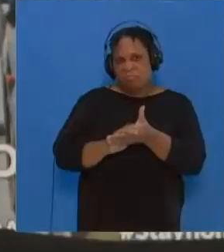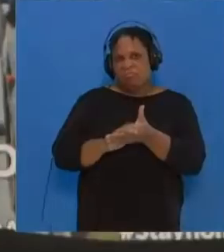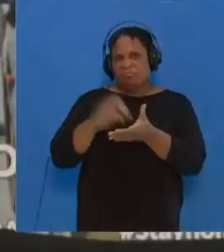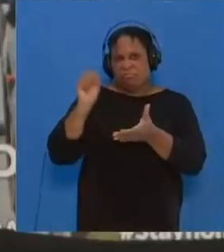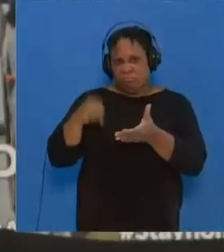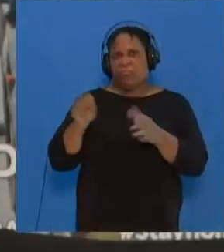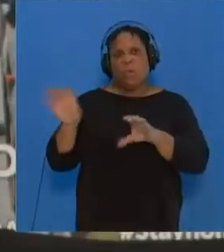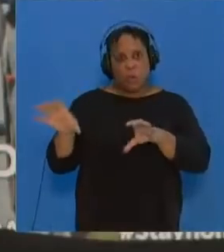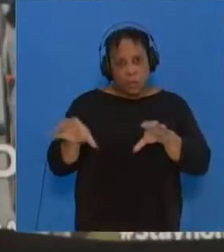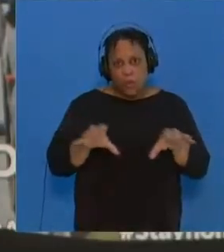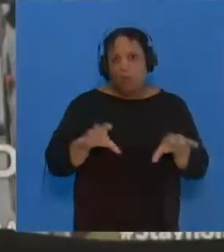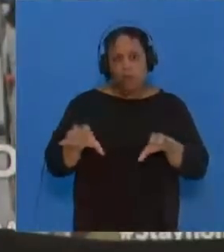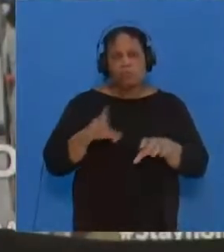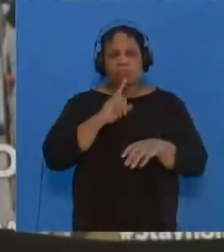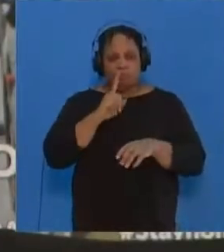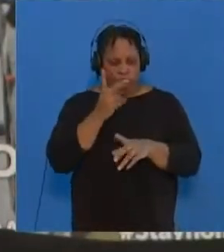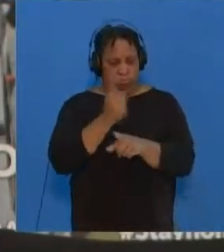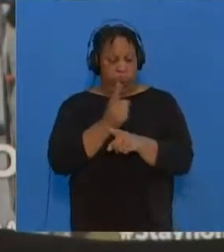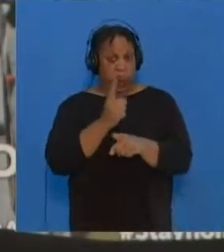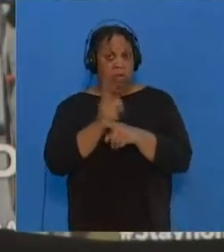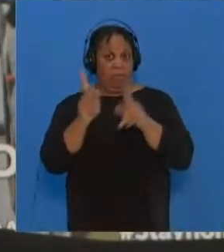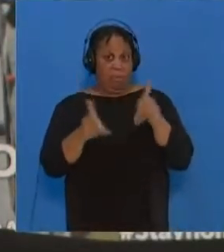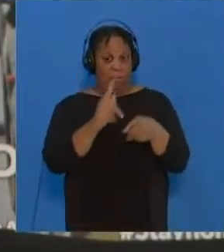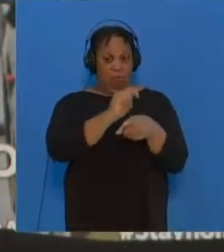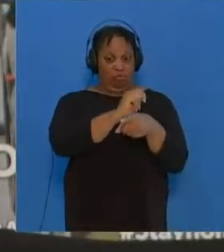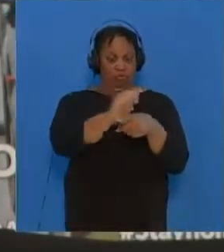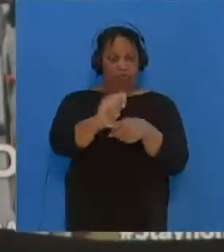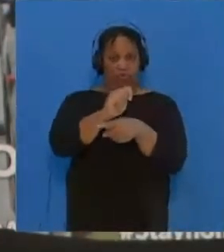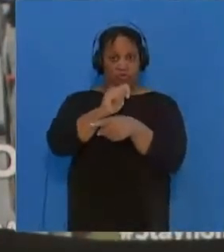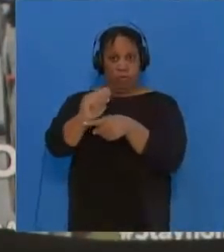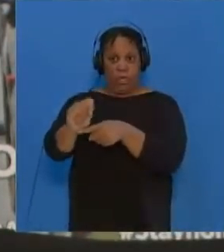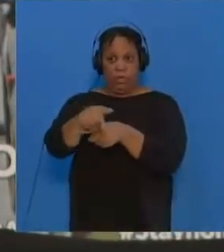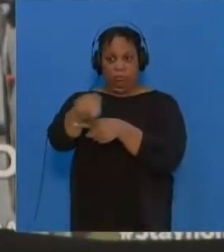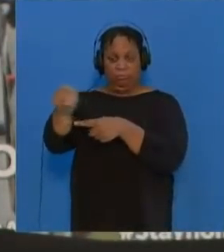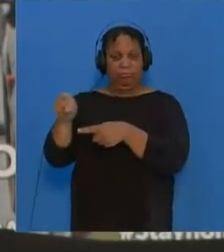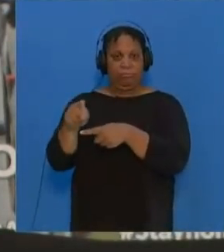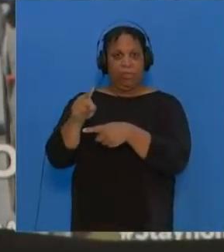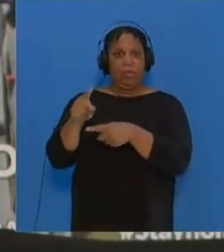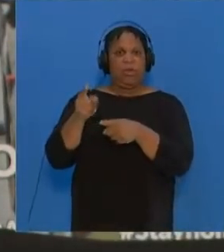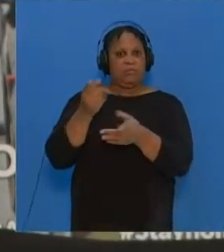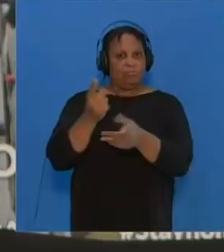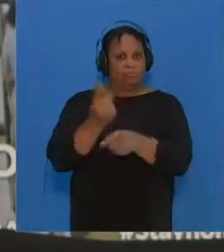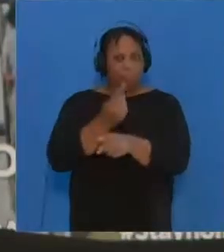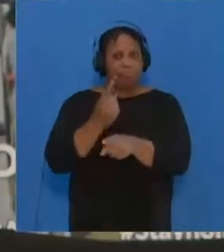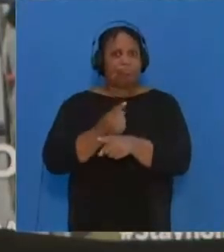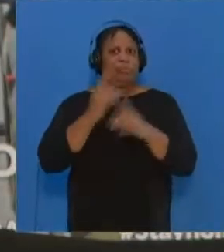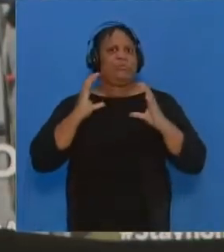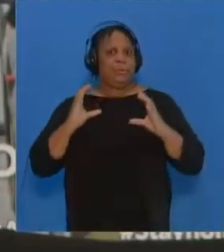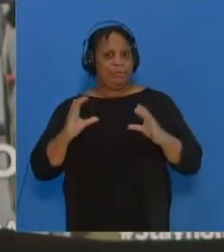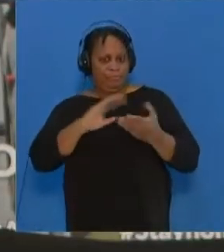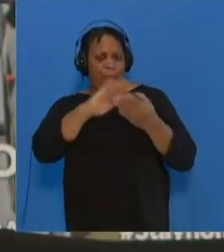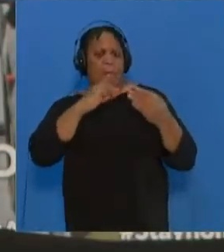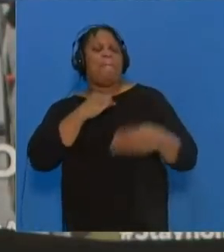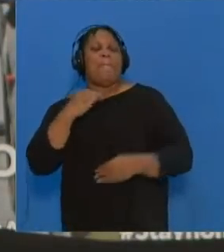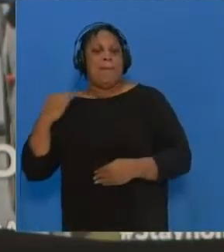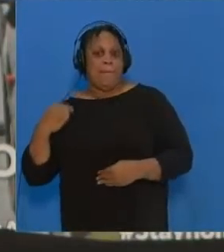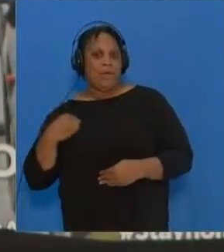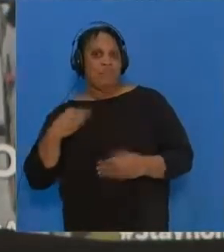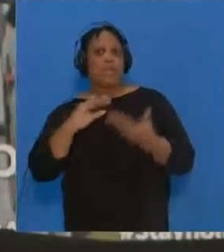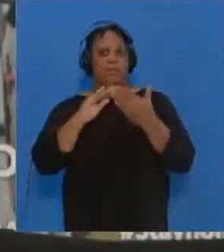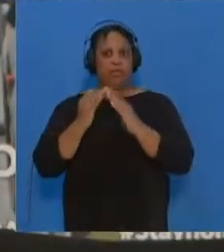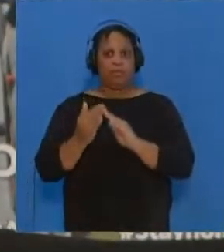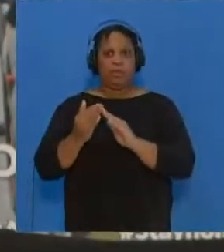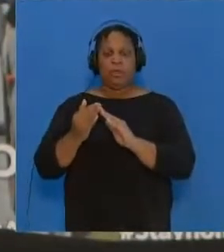do to make sure that we have the right people being trained to be productive members of our community. Thank you. And my final question for you, Minister Keynes,